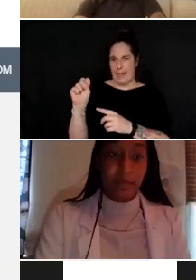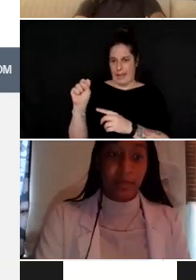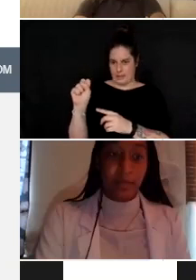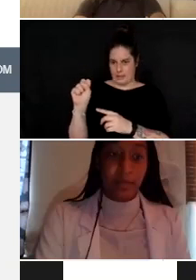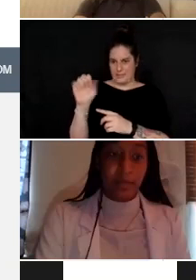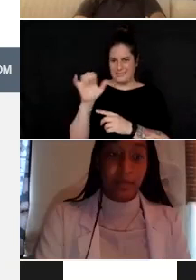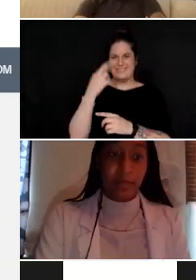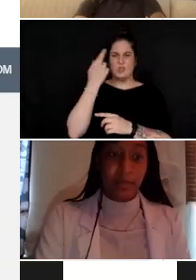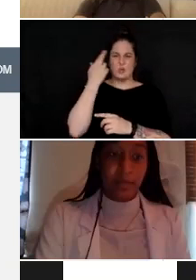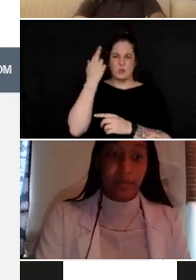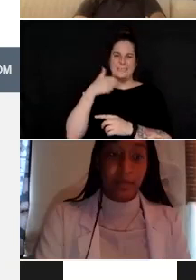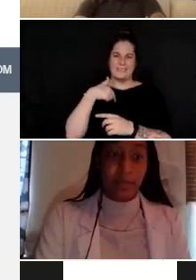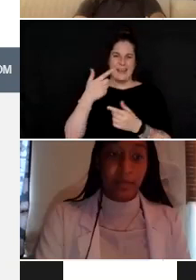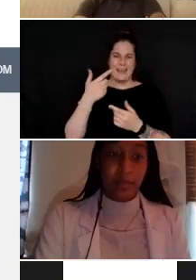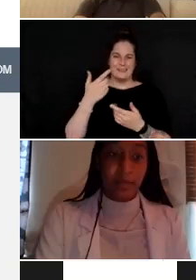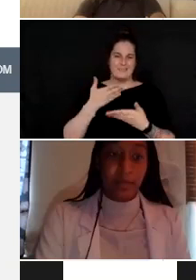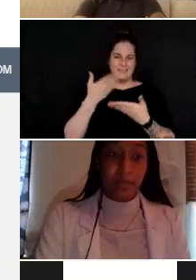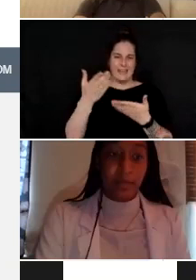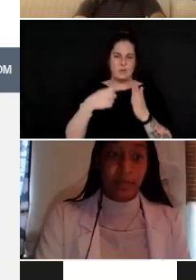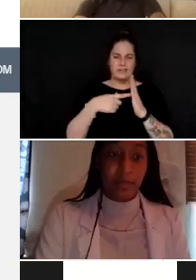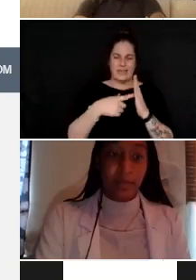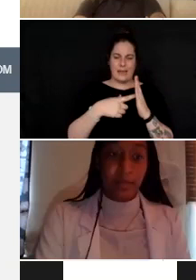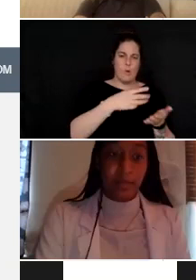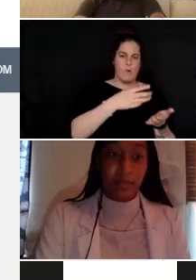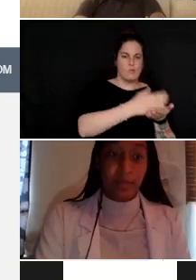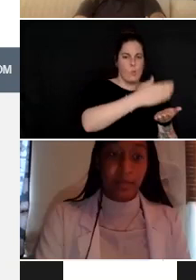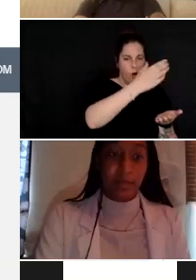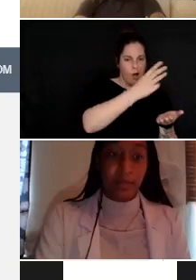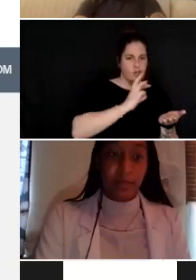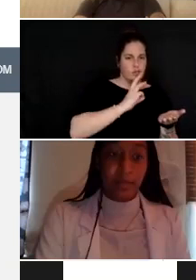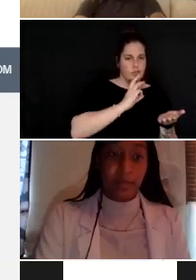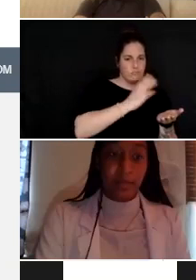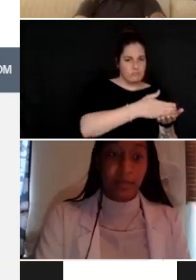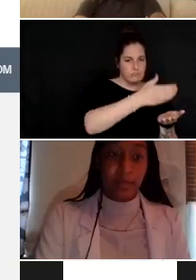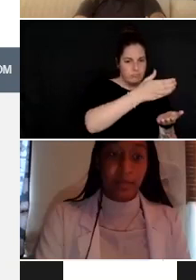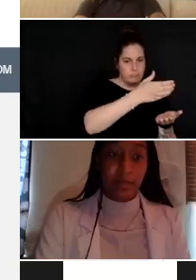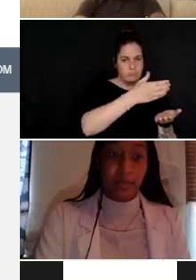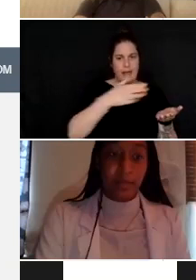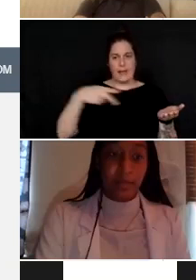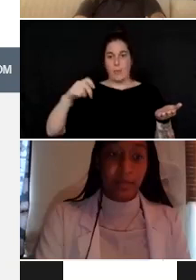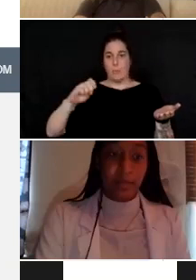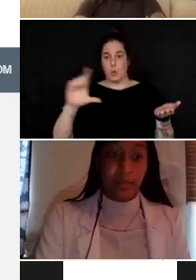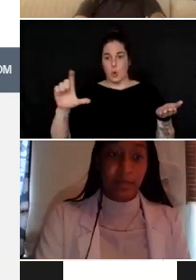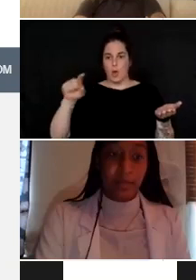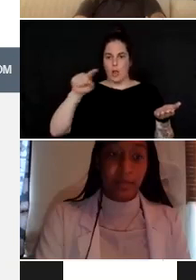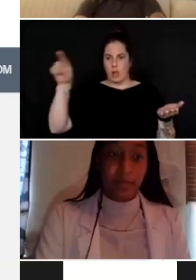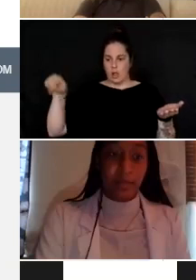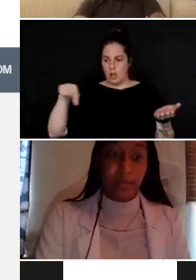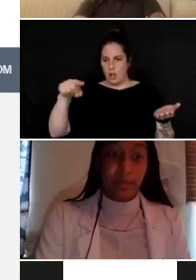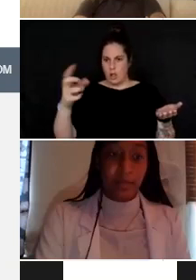gave the example of the glass of water in the swimming pool, because the mass affects the amount of heat.